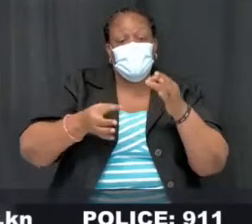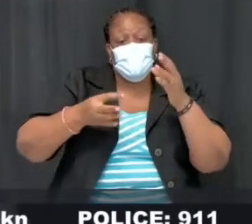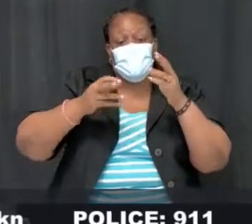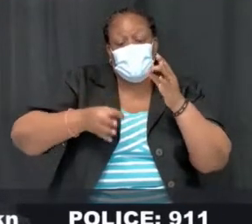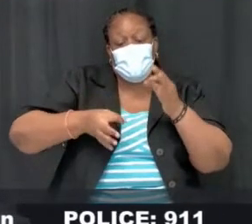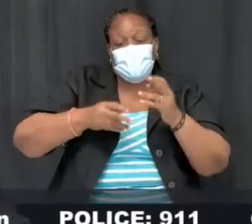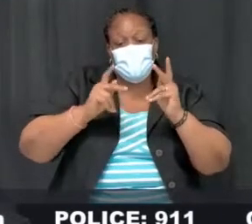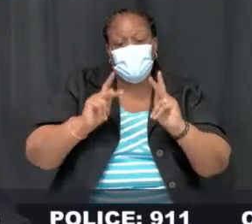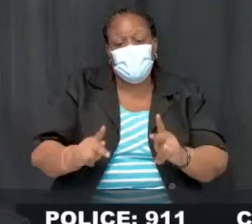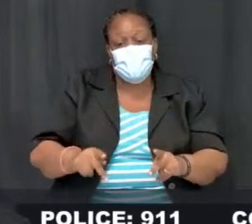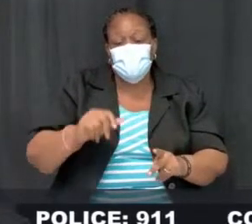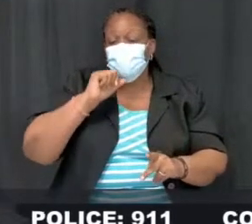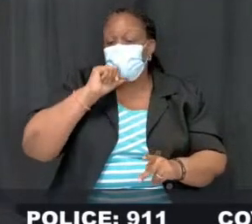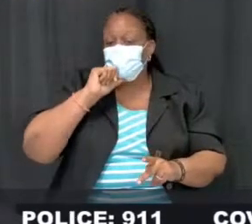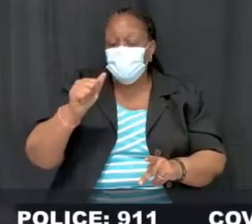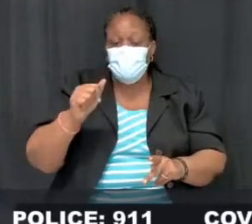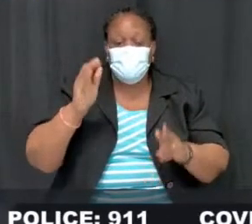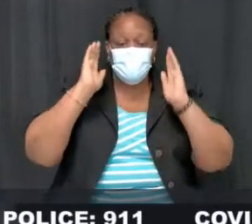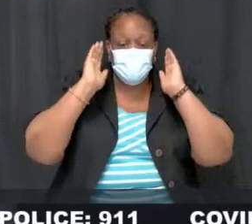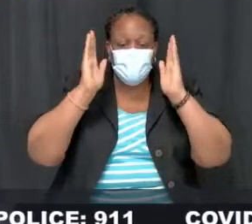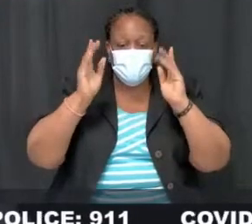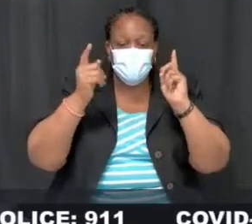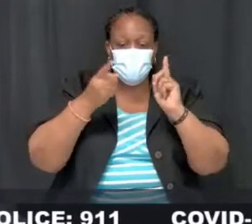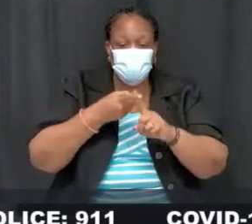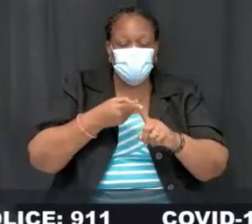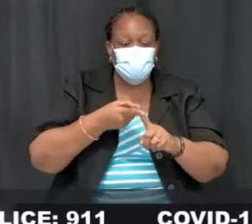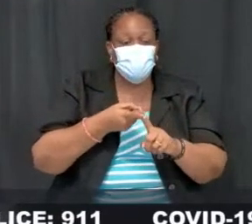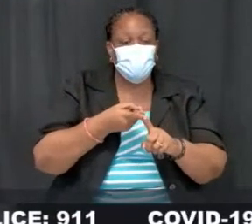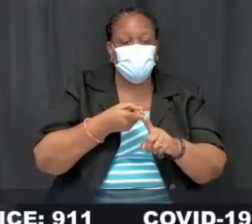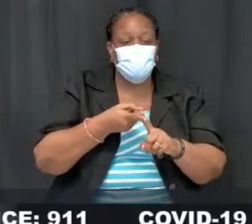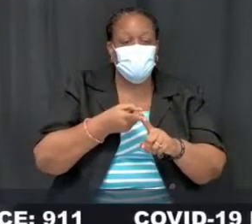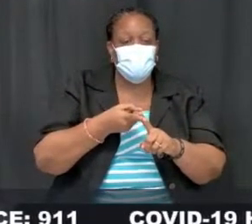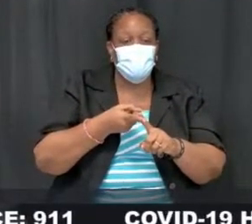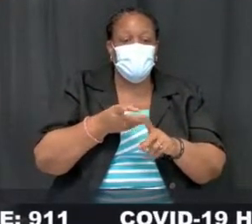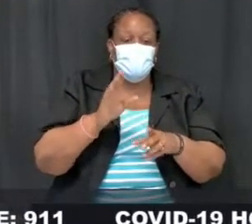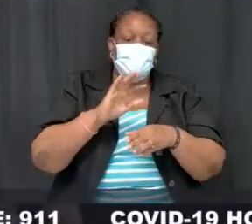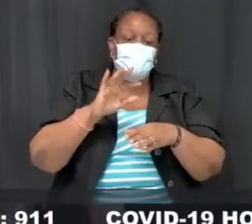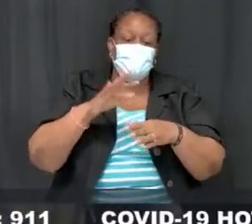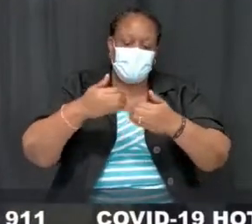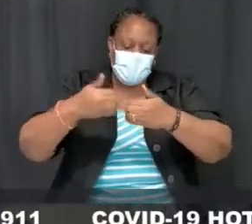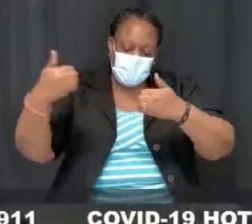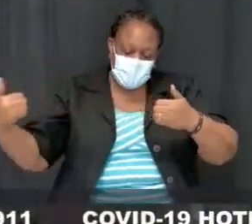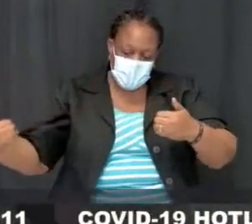attention, the appropriate action is usually taken.